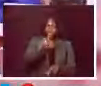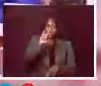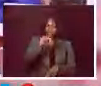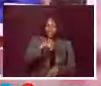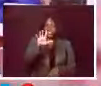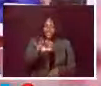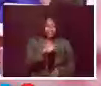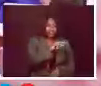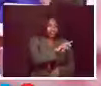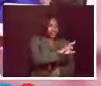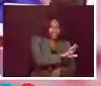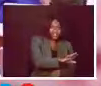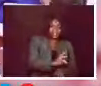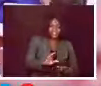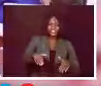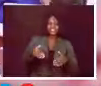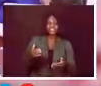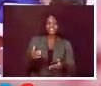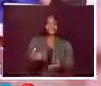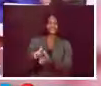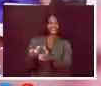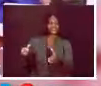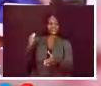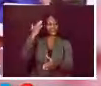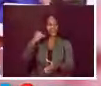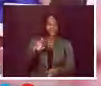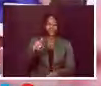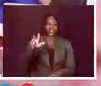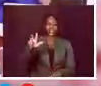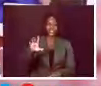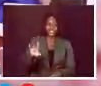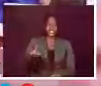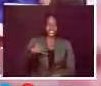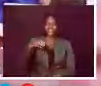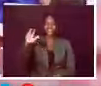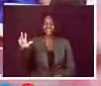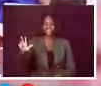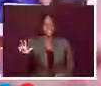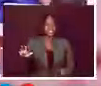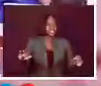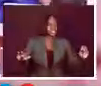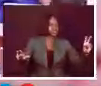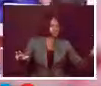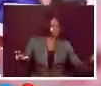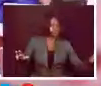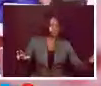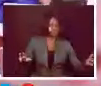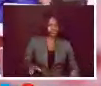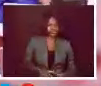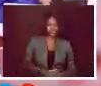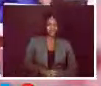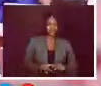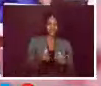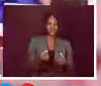it to the majority because with the 138, they took 3, with 137, we took 2. But this is what we